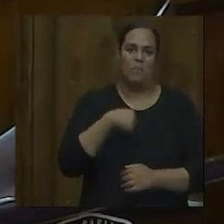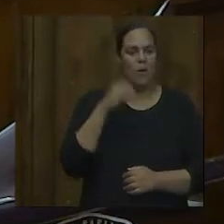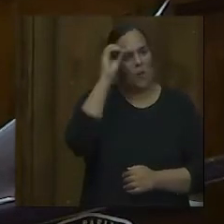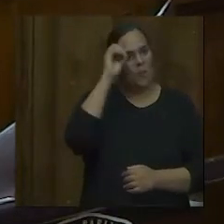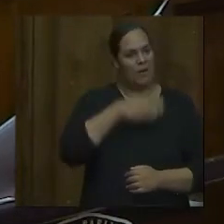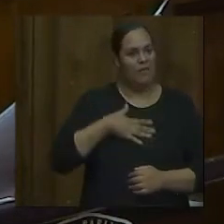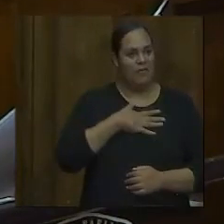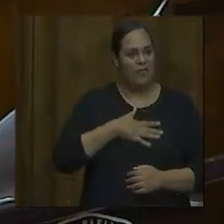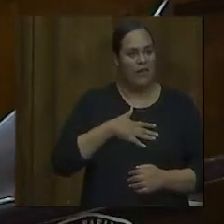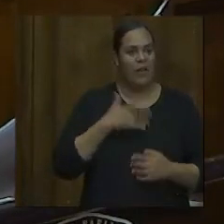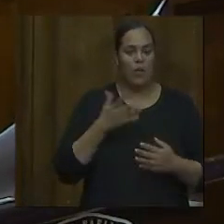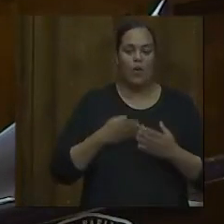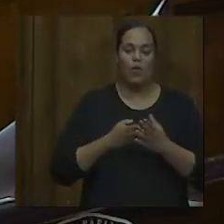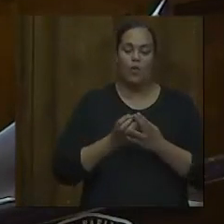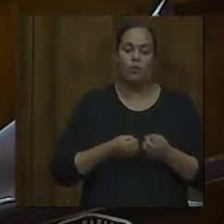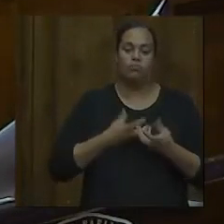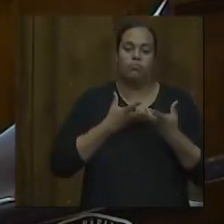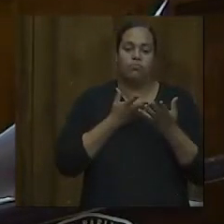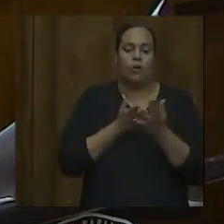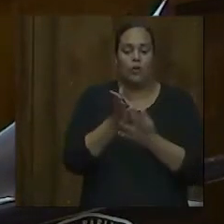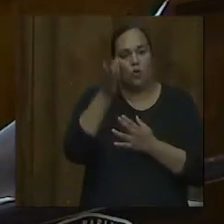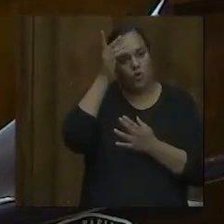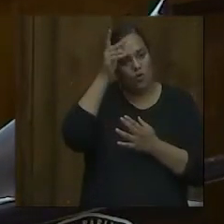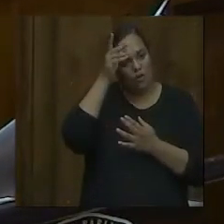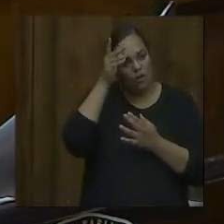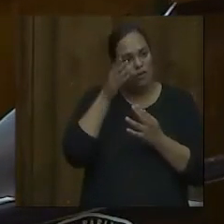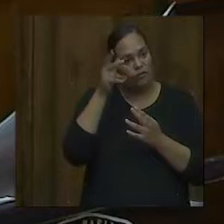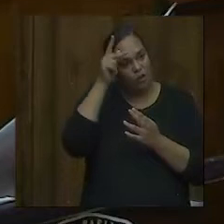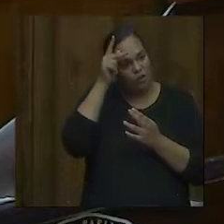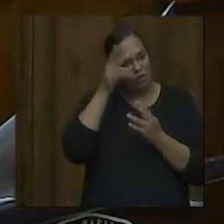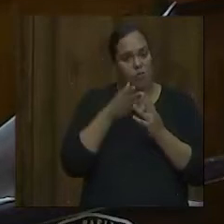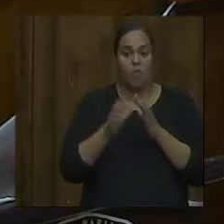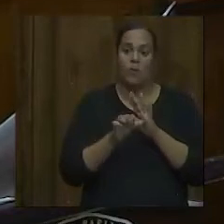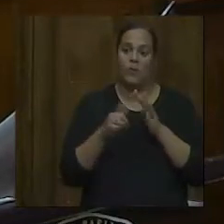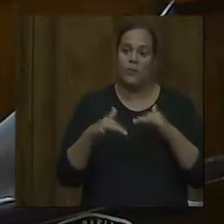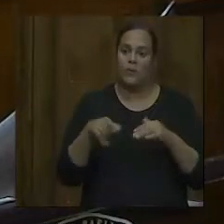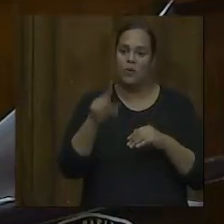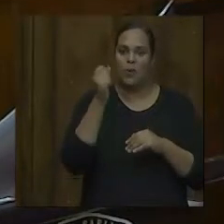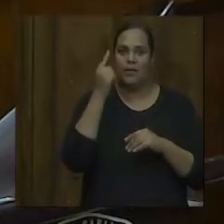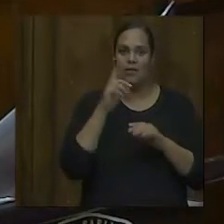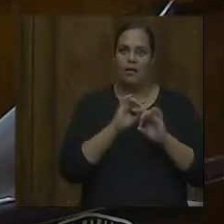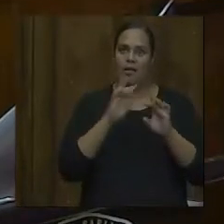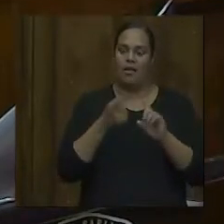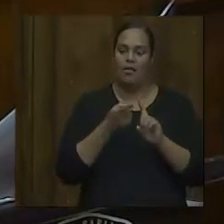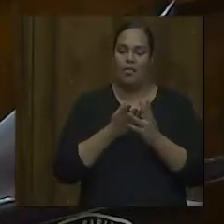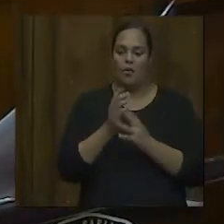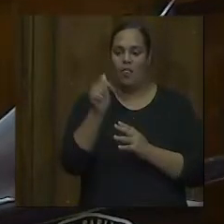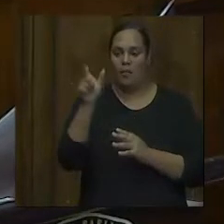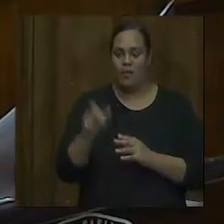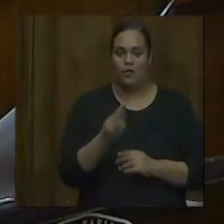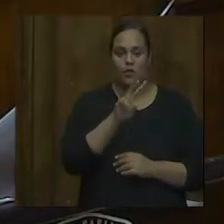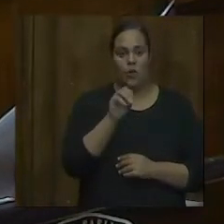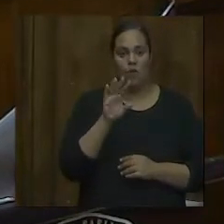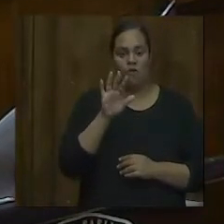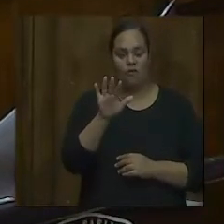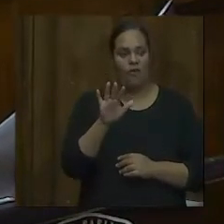the power instead lies in the expression of that knowledge and, more importantly, in it being understood by another. The